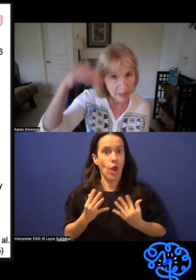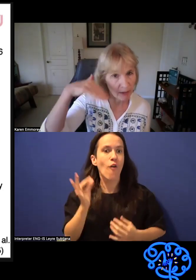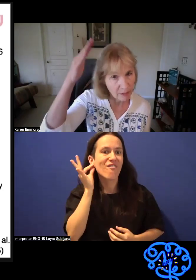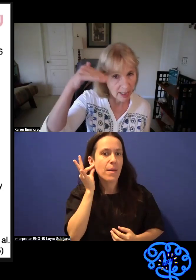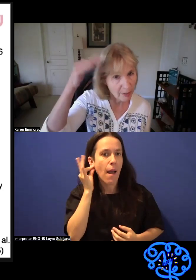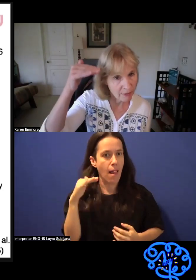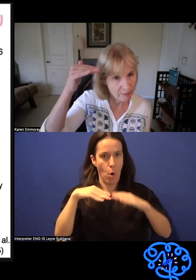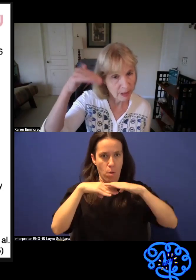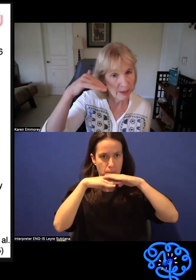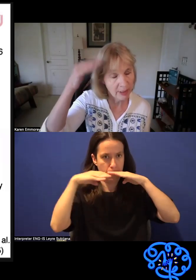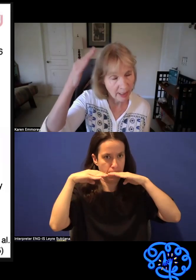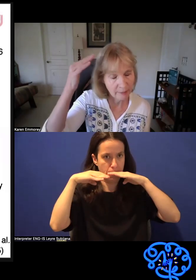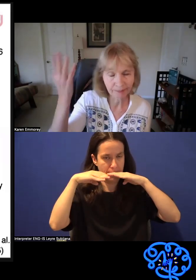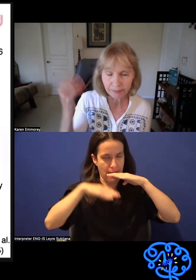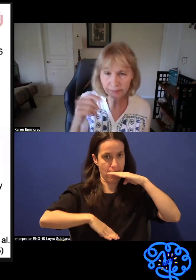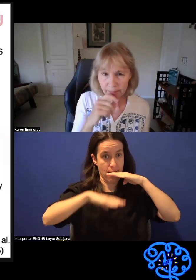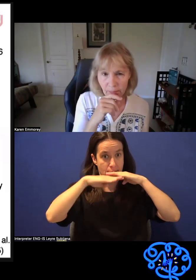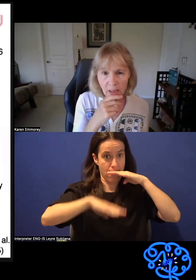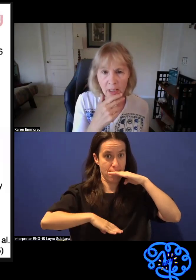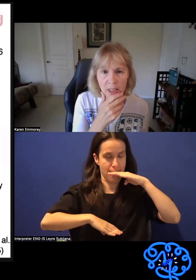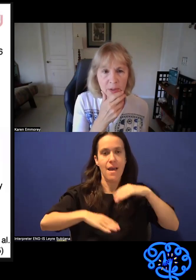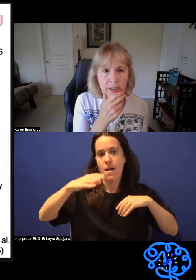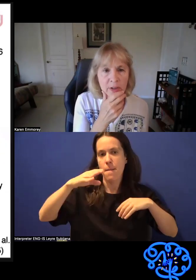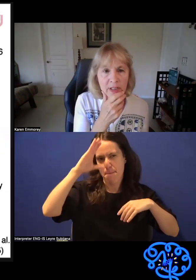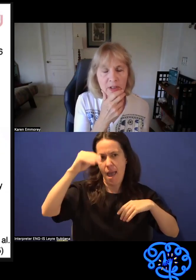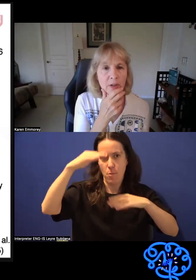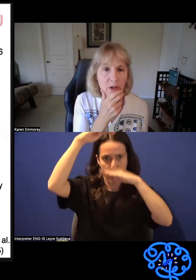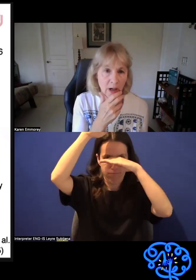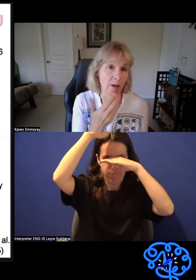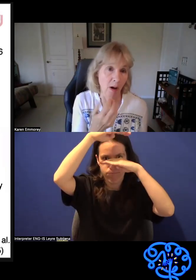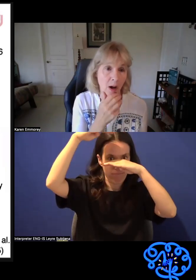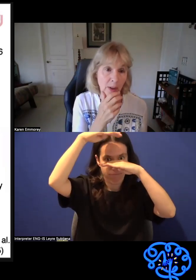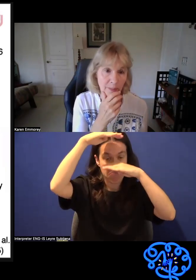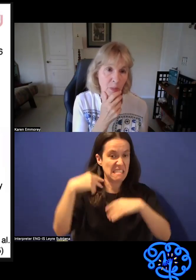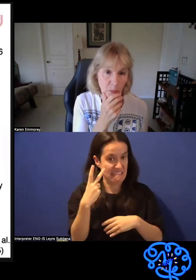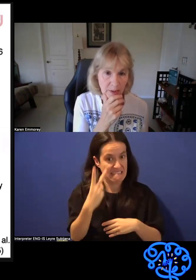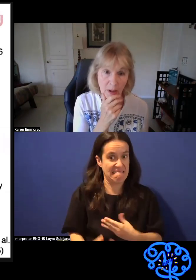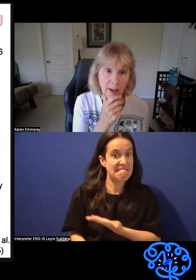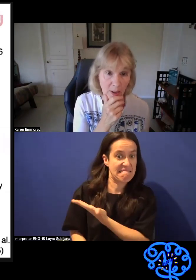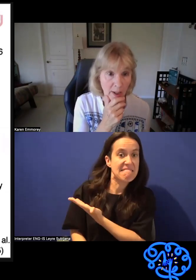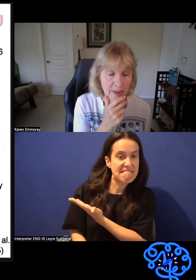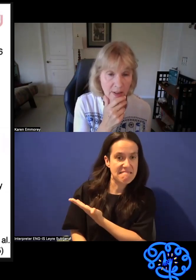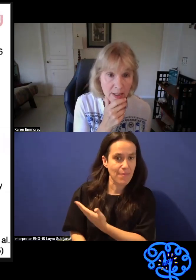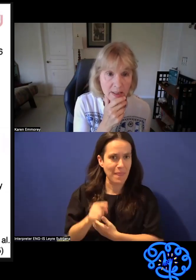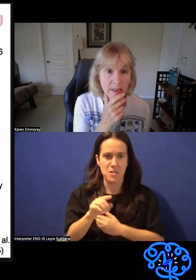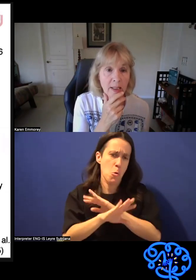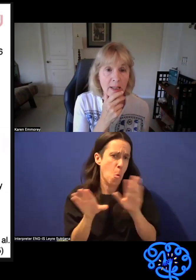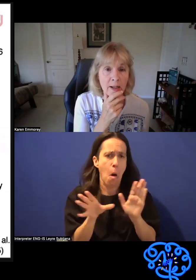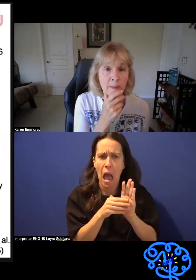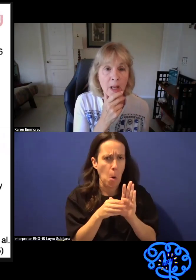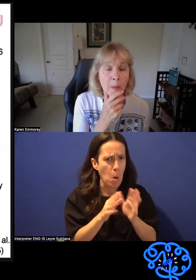face, male higher on the head. So here, these are all non-iconic